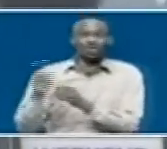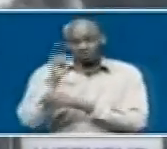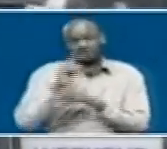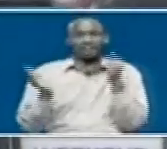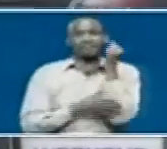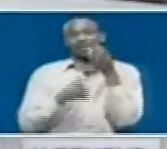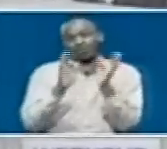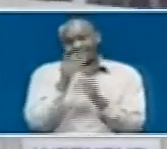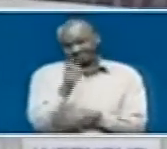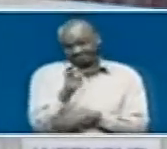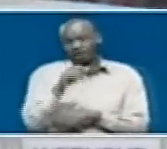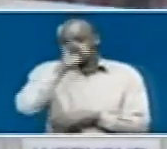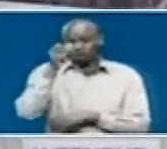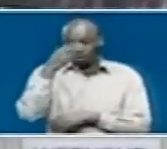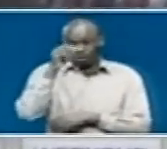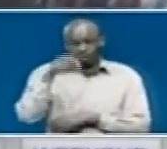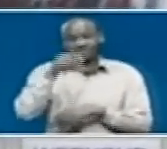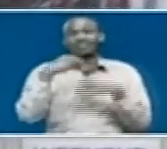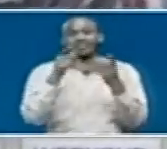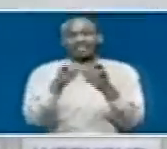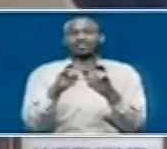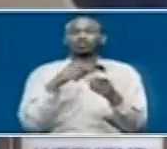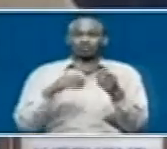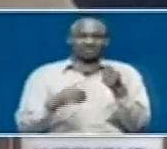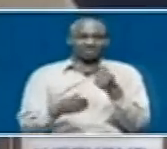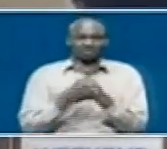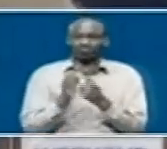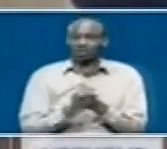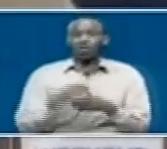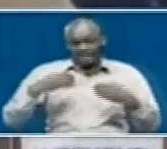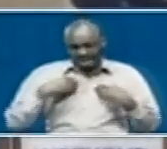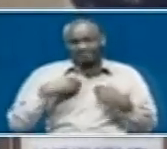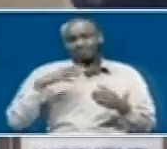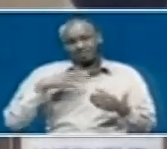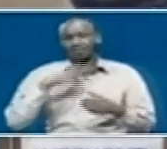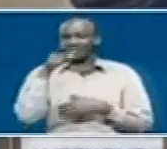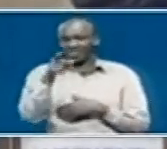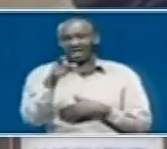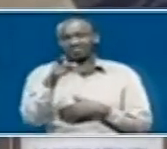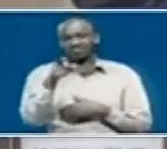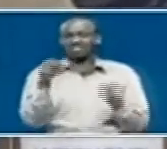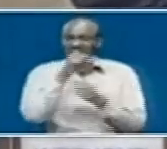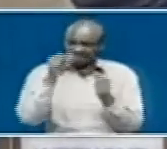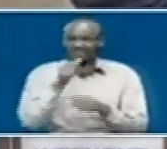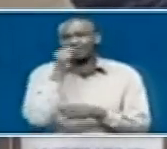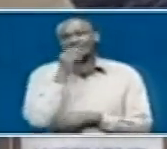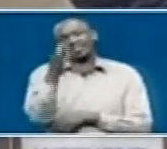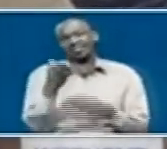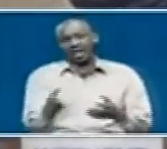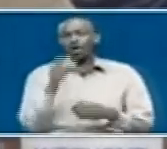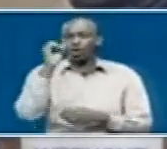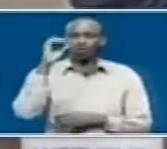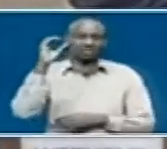by Joho and friends in the hope of curbing insecurity. We have civilian drivers kwa hizi gari. Kwa hivyo hata OCPD